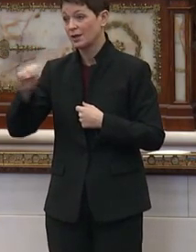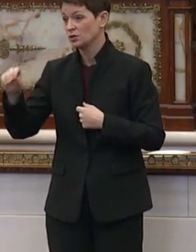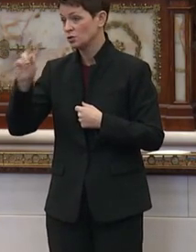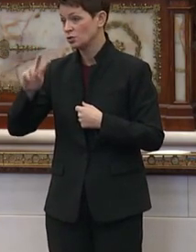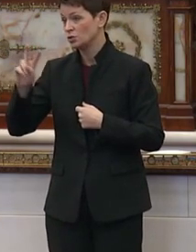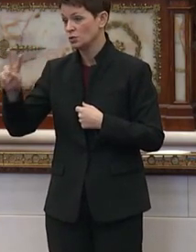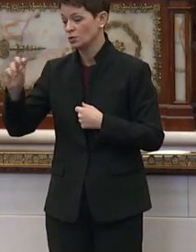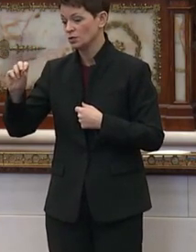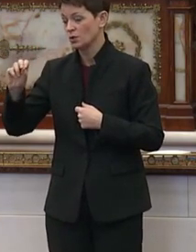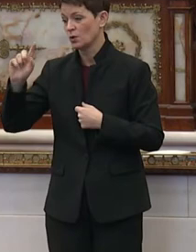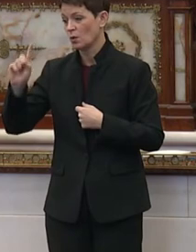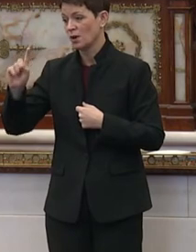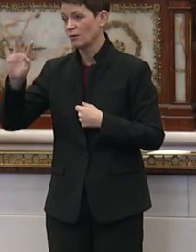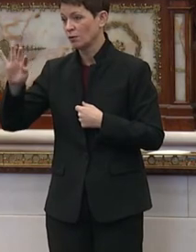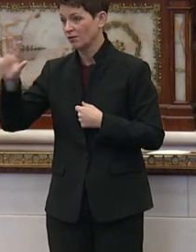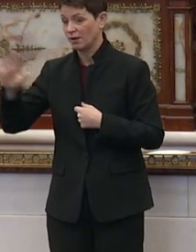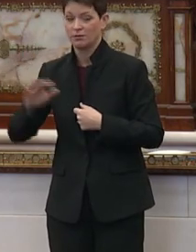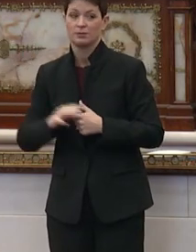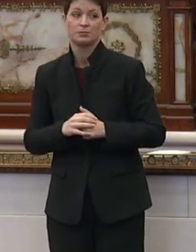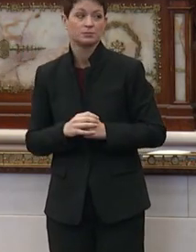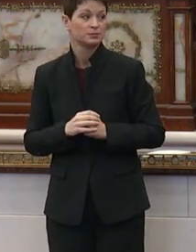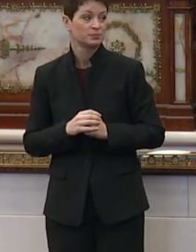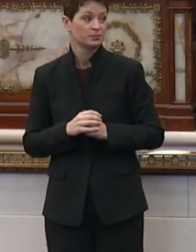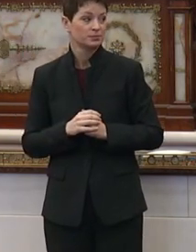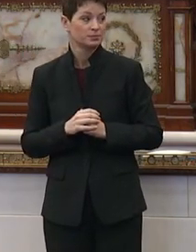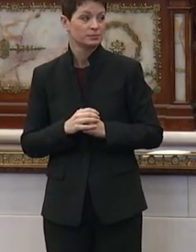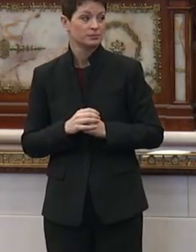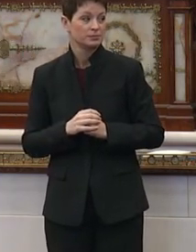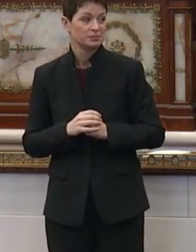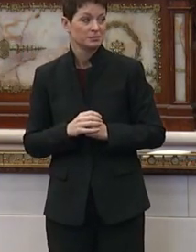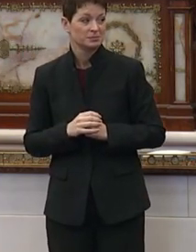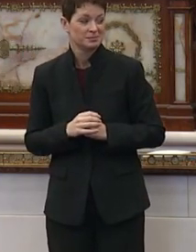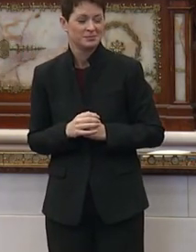and 220145.